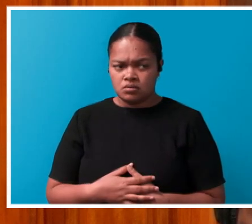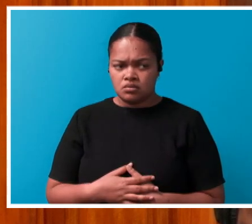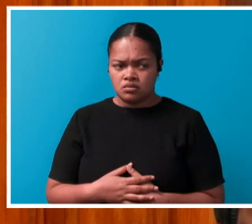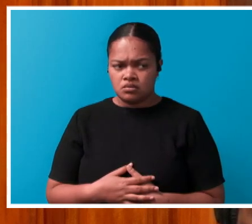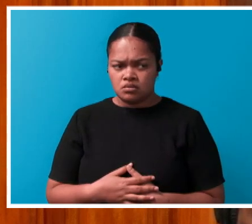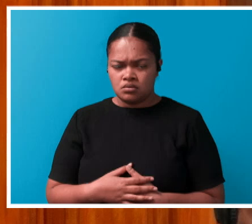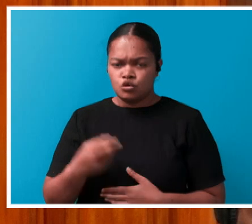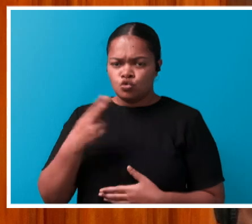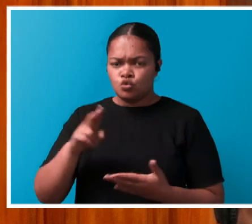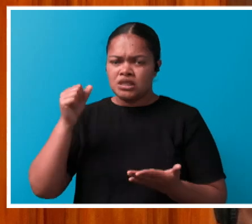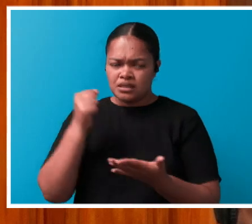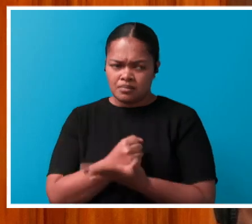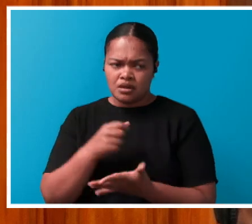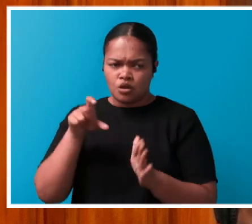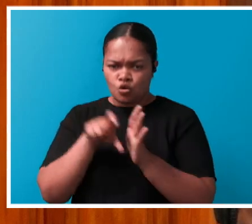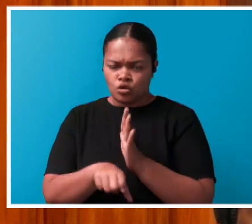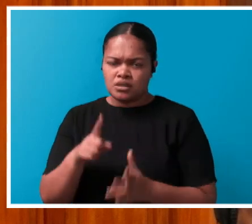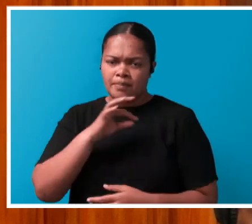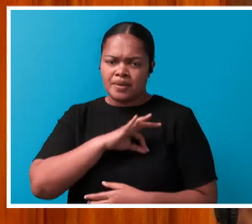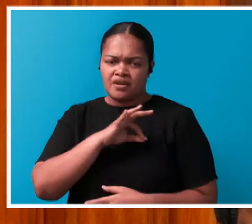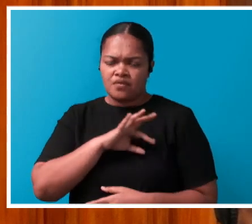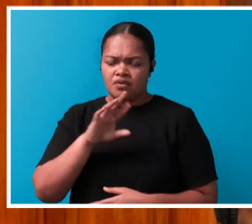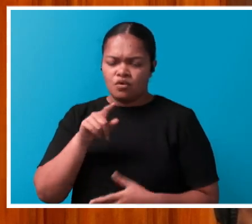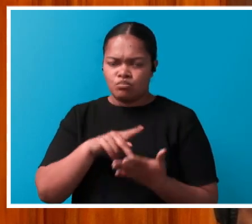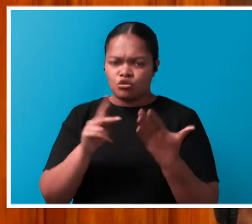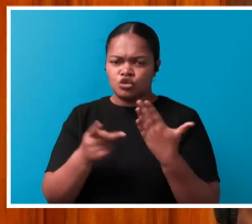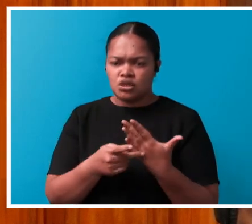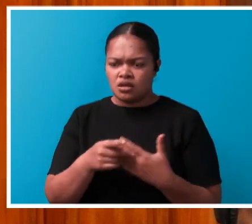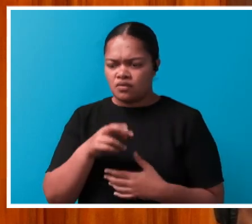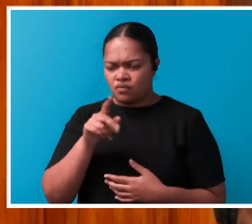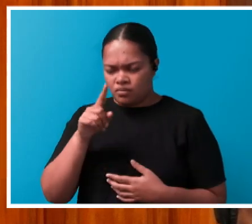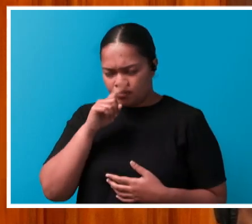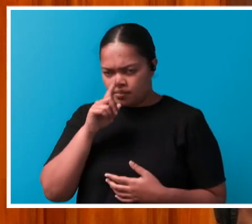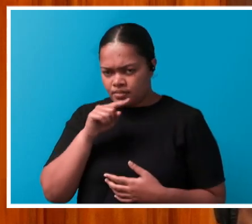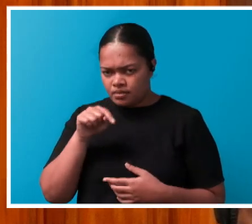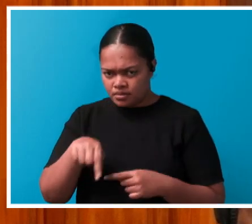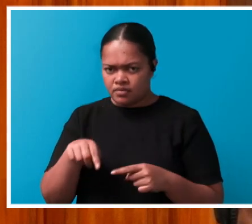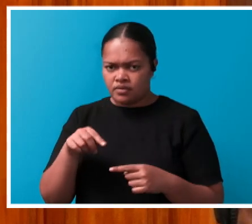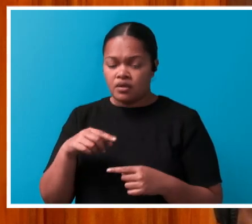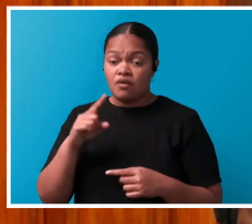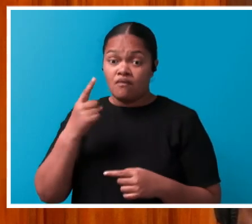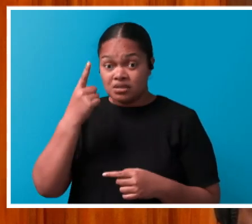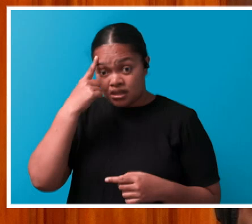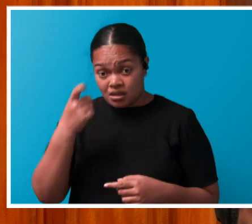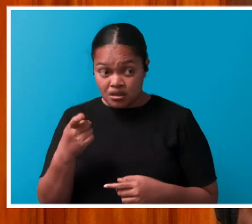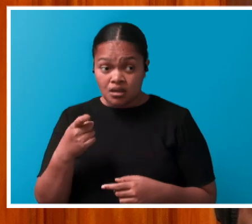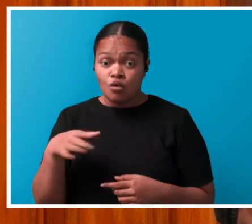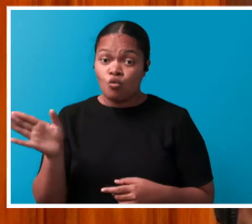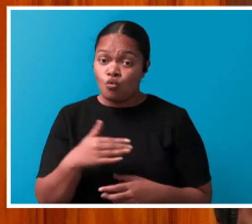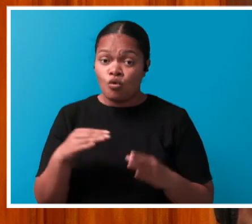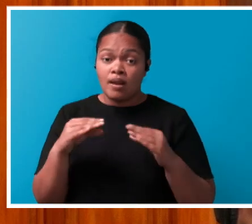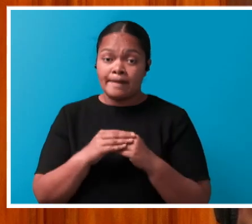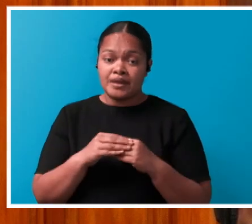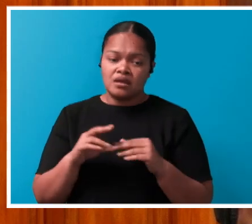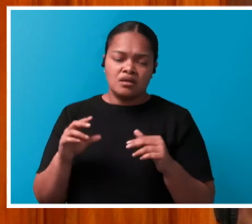to determine the cost and the benefit of this project to the people of this country. When this idea was first mooted, we were told that the World Bank had undertaken